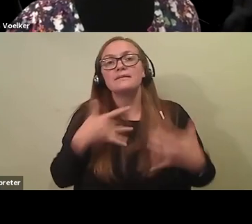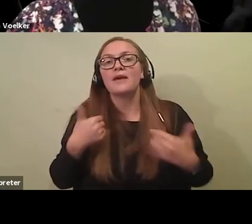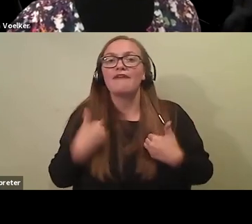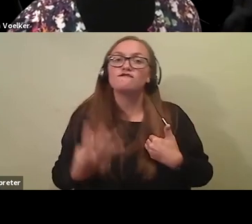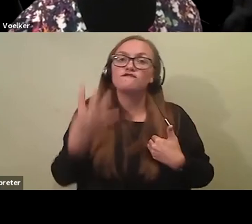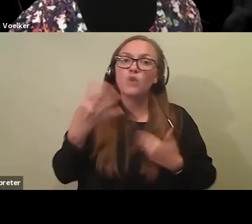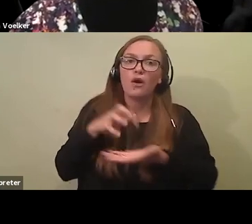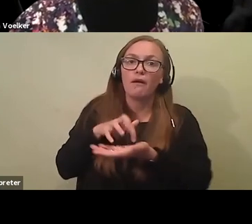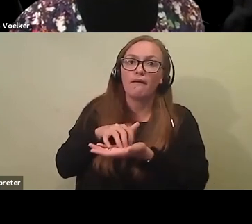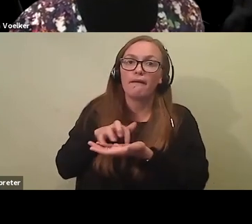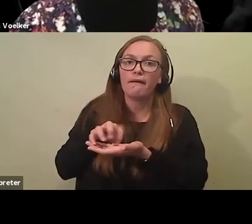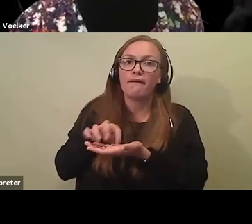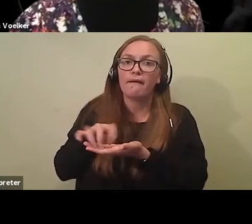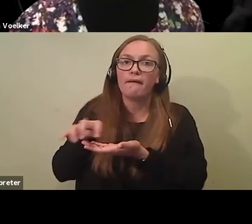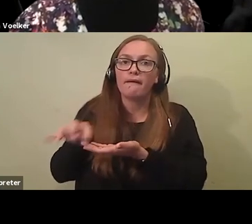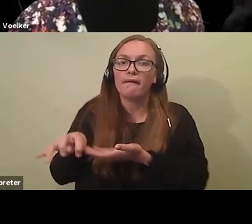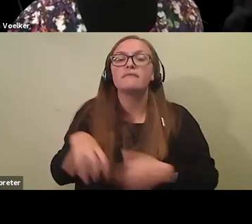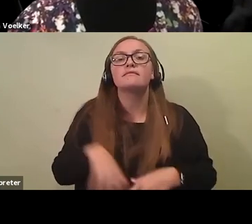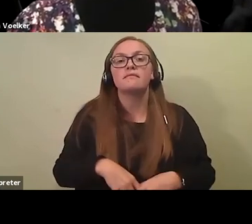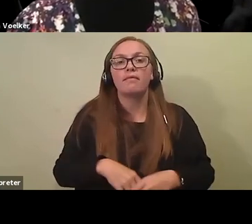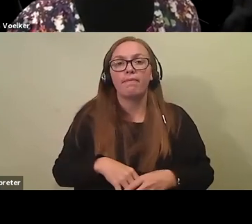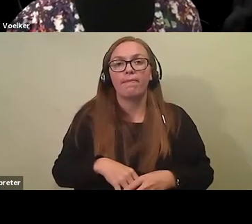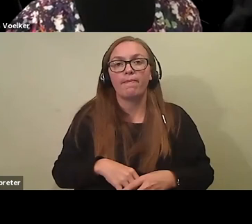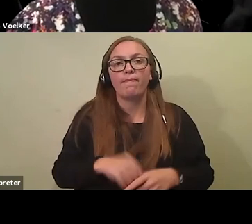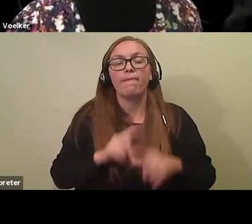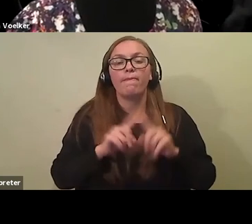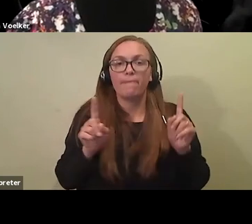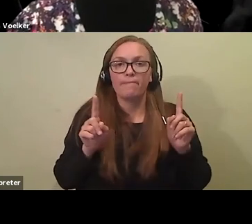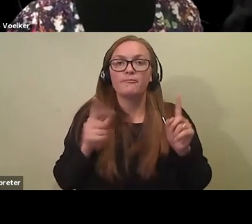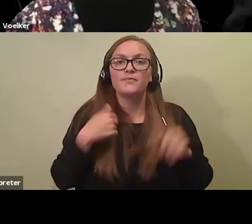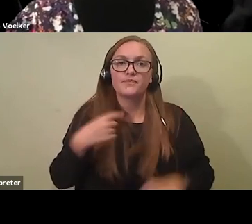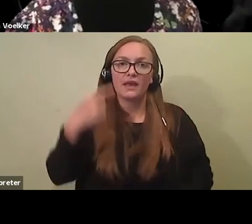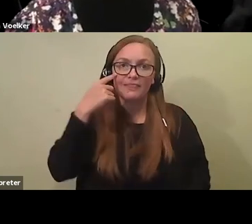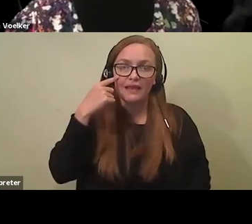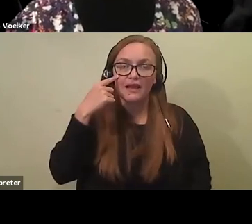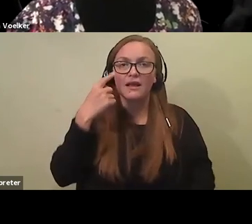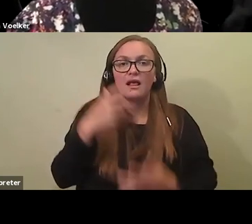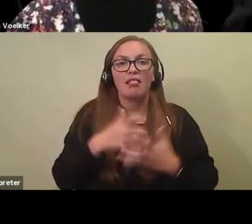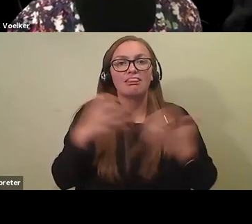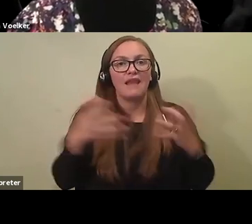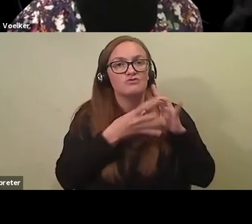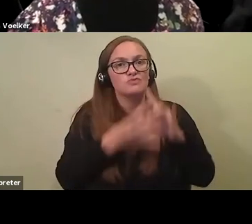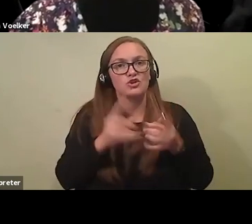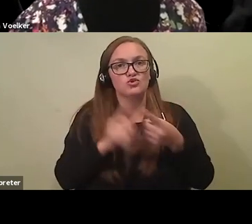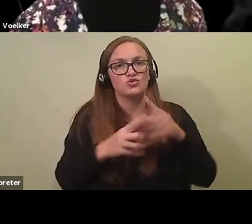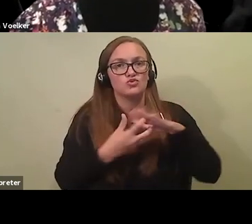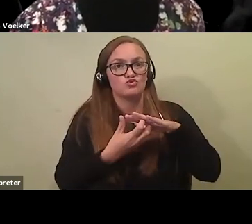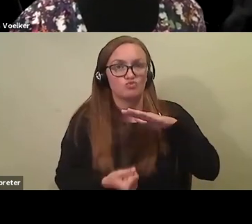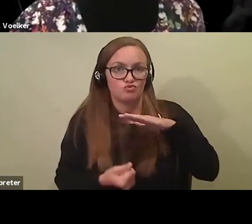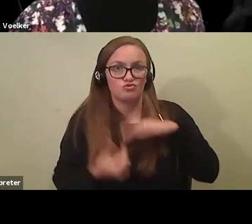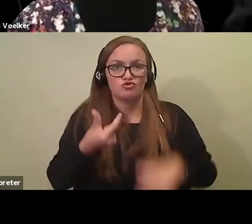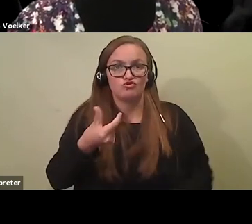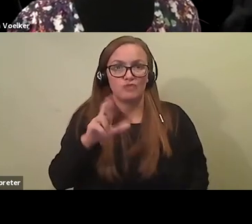predators outside of the grass, etc. But I think a lot would come down to the gravity. And if you had a heightened gravity,